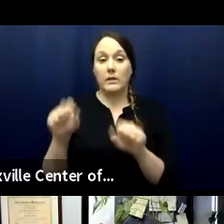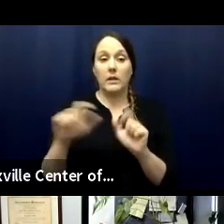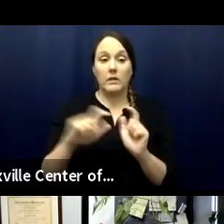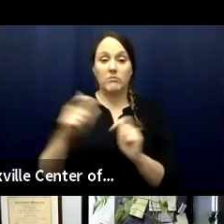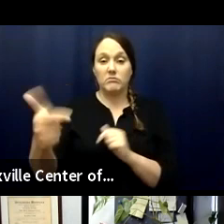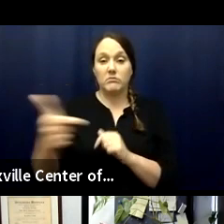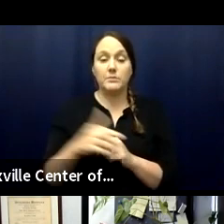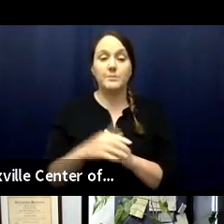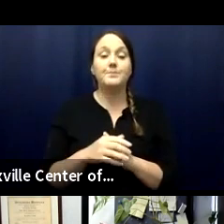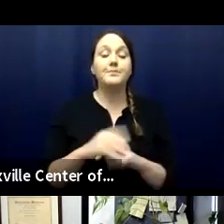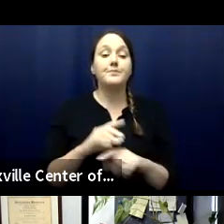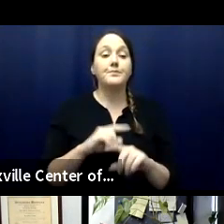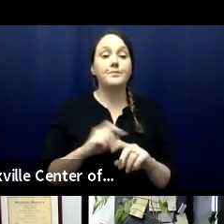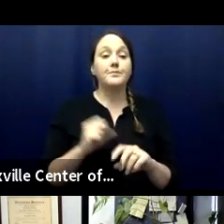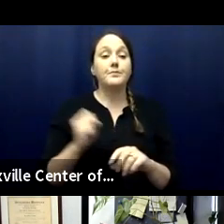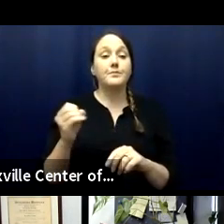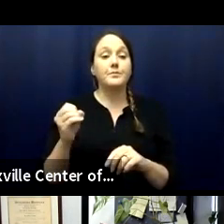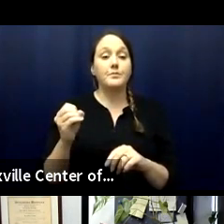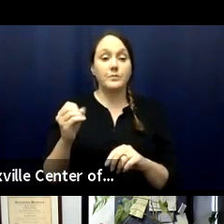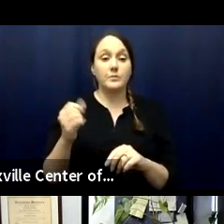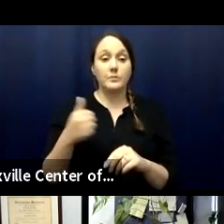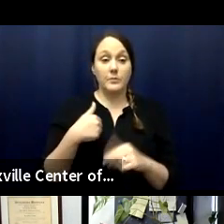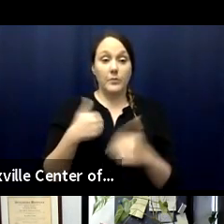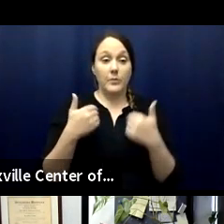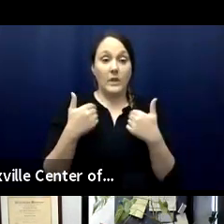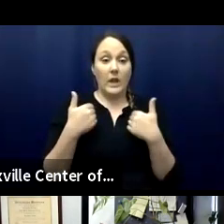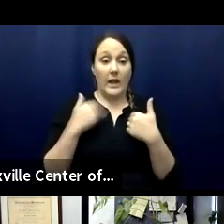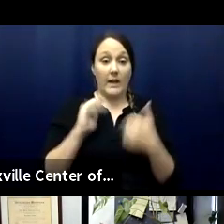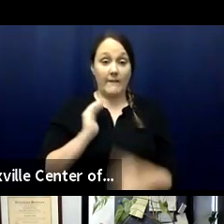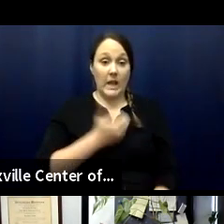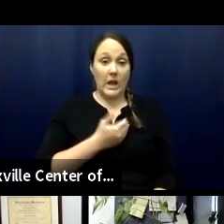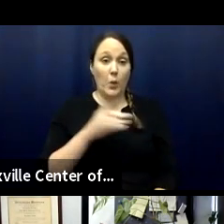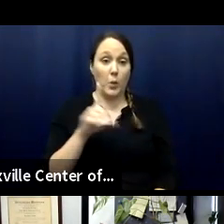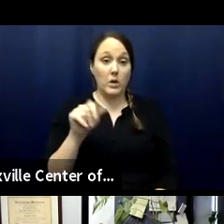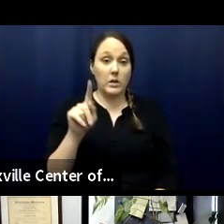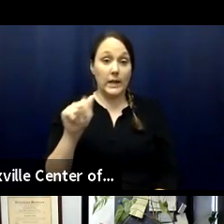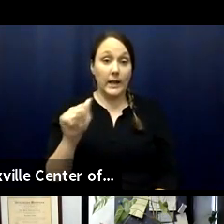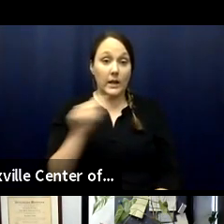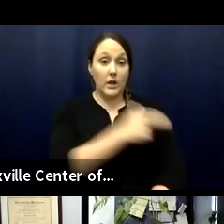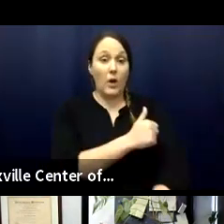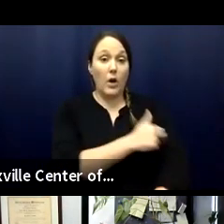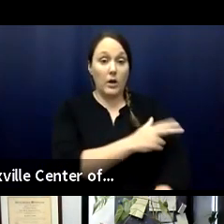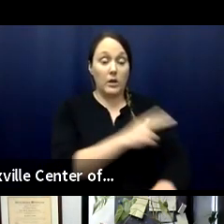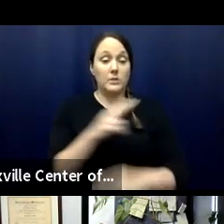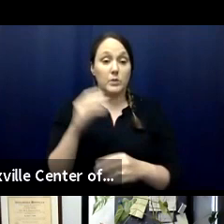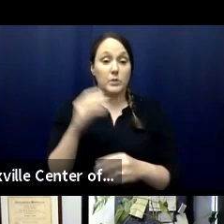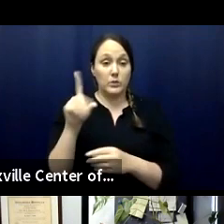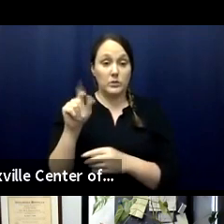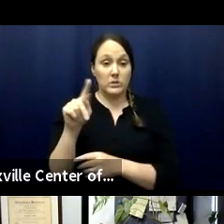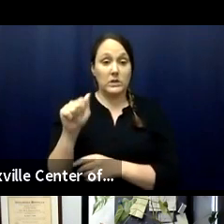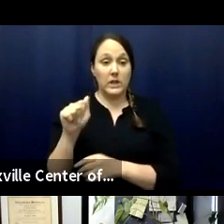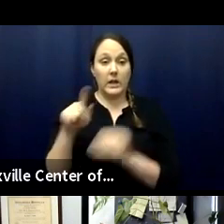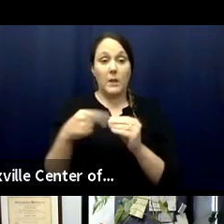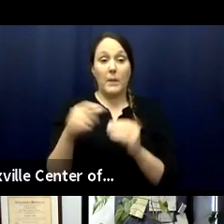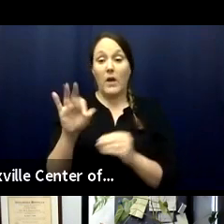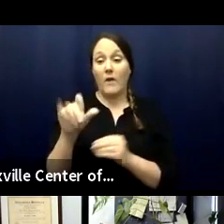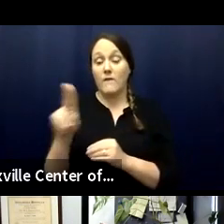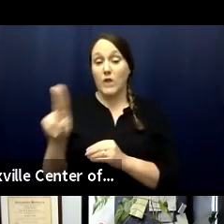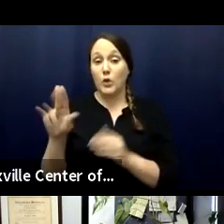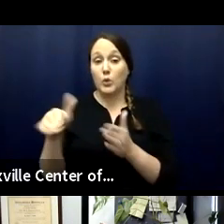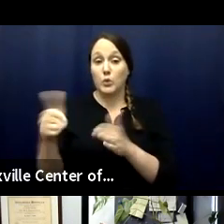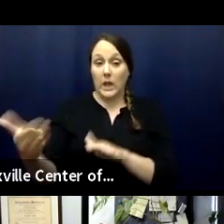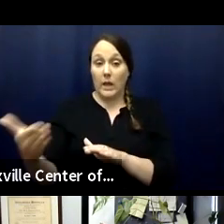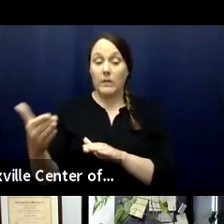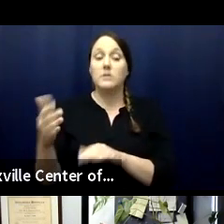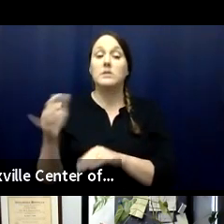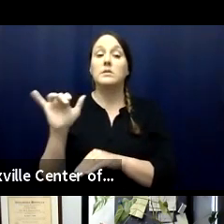you. So I have our data, our hospital's data, as far as flu deaths, and these